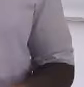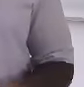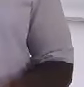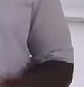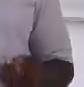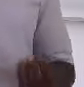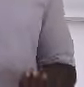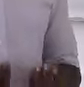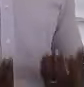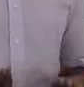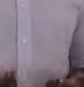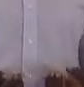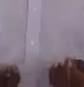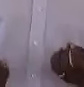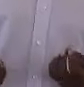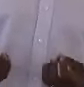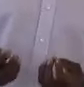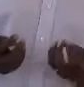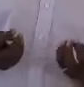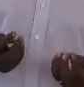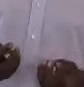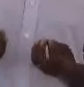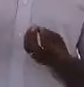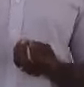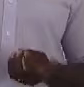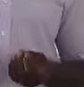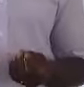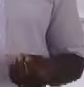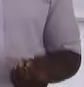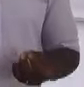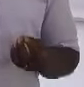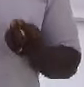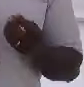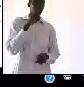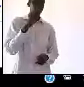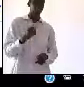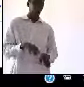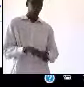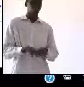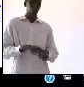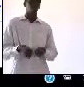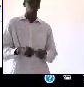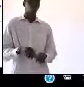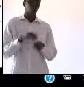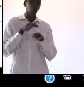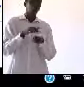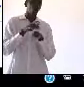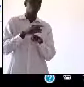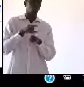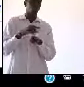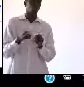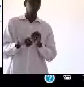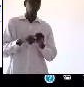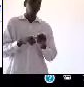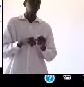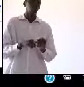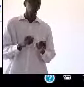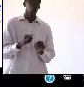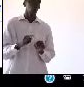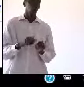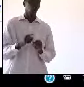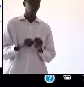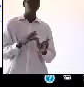are learned behavior that may have somewhat dangerous to them. You say these principles is used in the training of dogs for